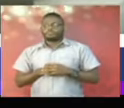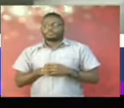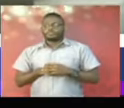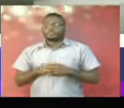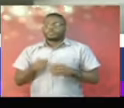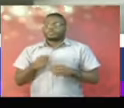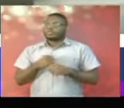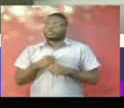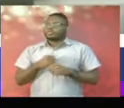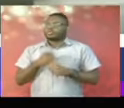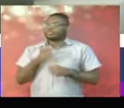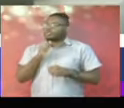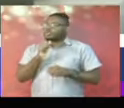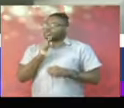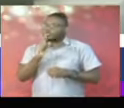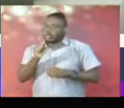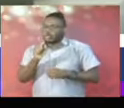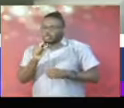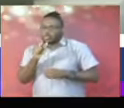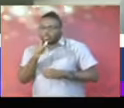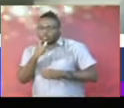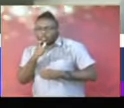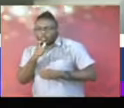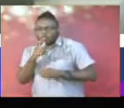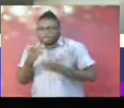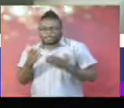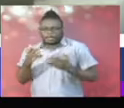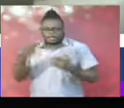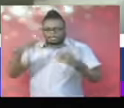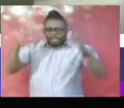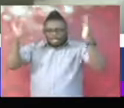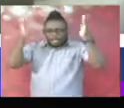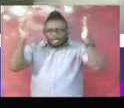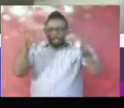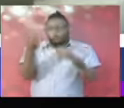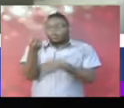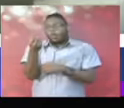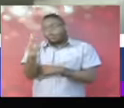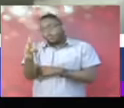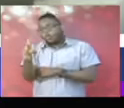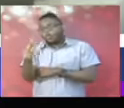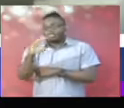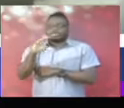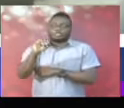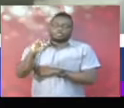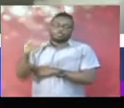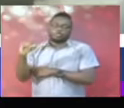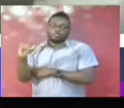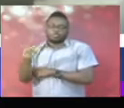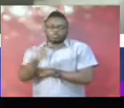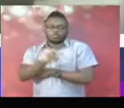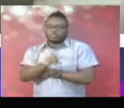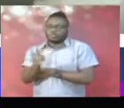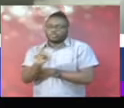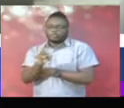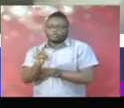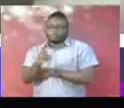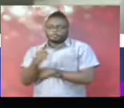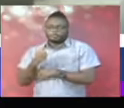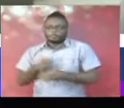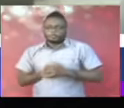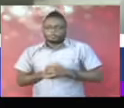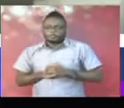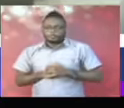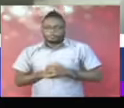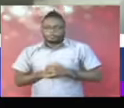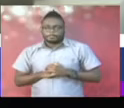Dr. Hines or Dr. Parasram will be able to assist. So a member of the public would have contacted us 2 days ago with a